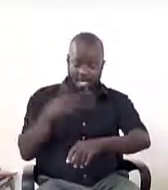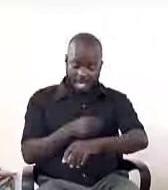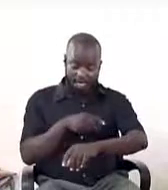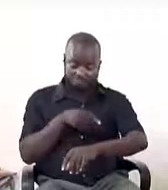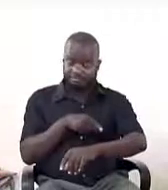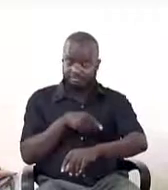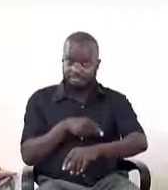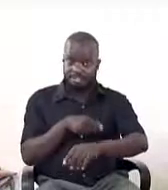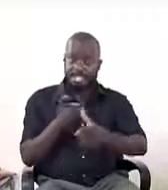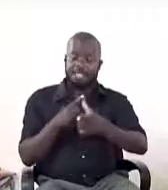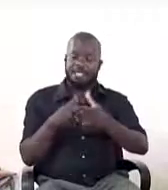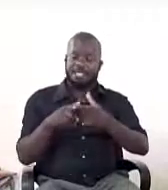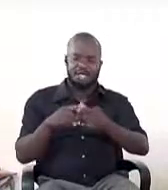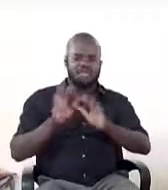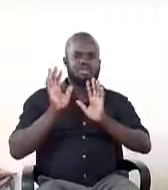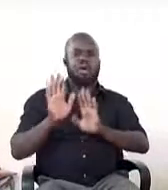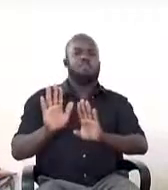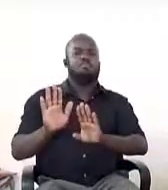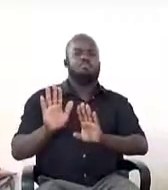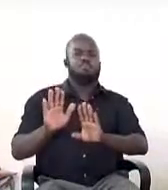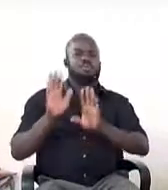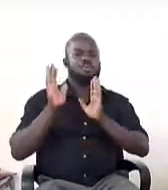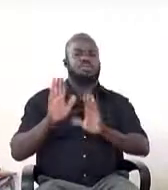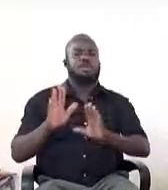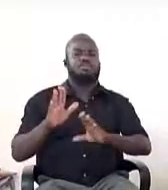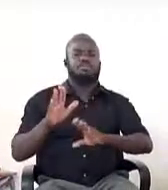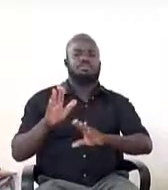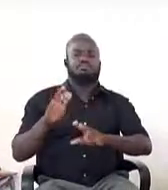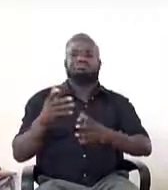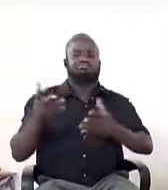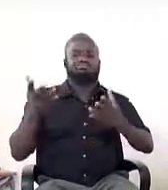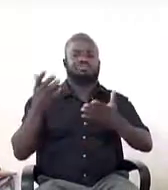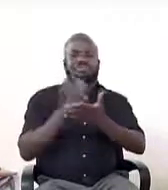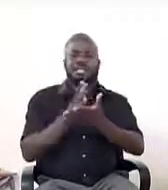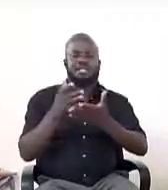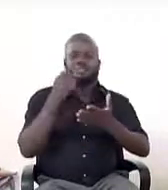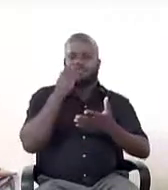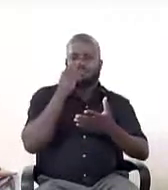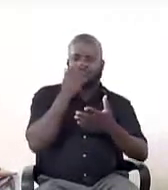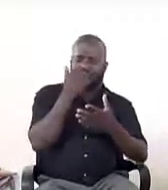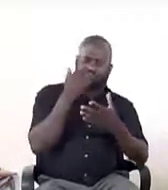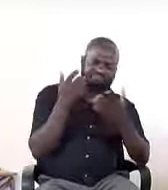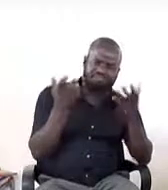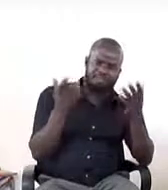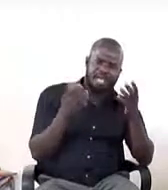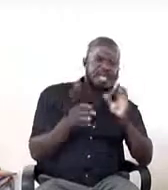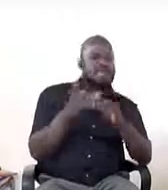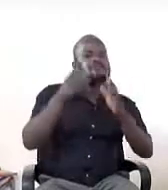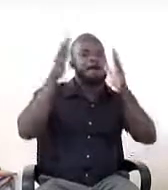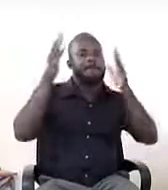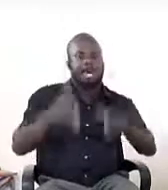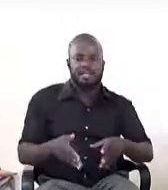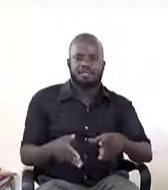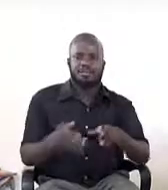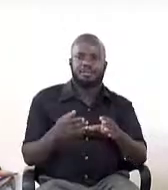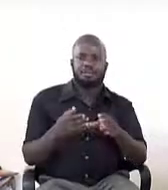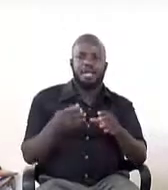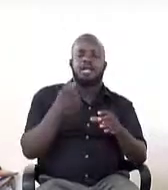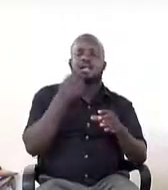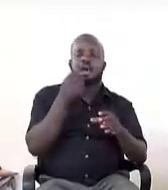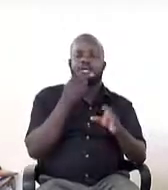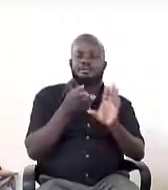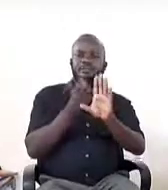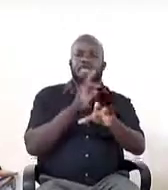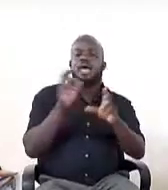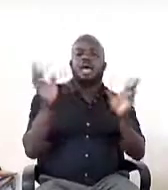from drugs and stop shooting them and stop sharing those needles. If somebody's not ready to